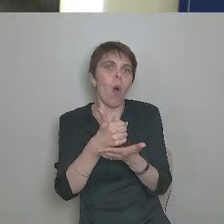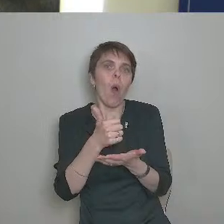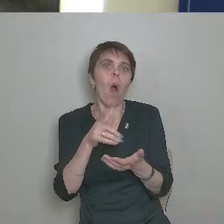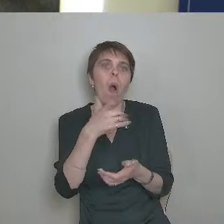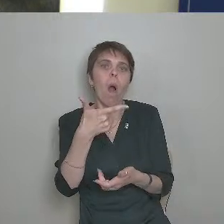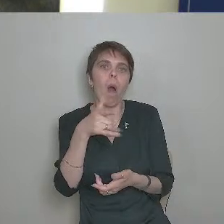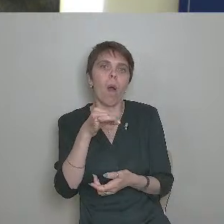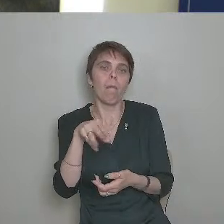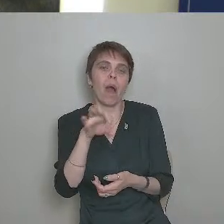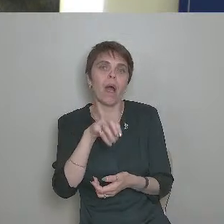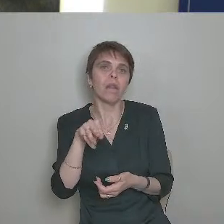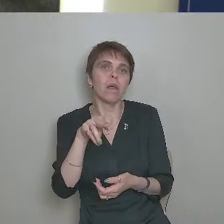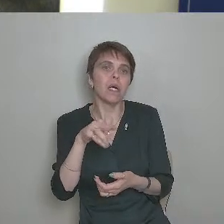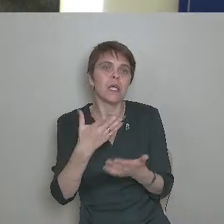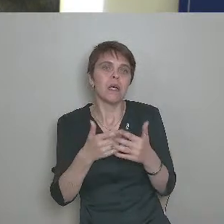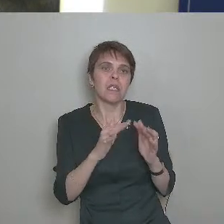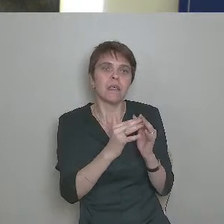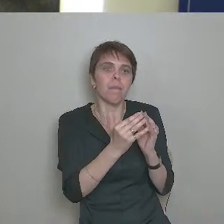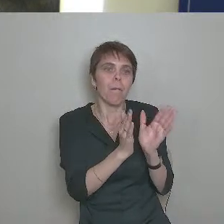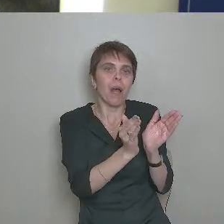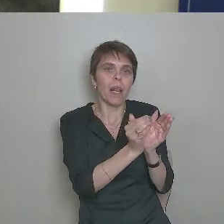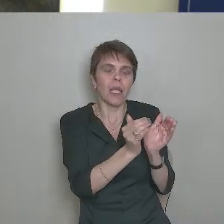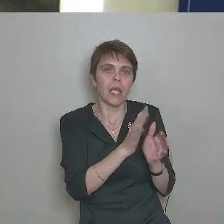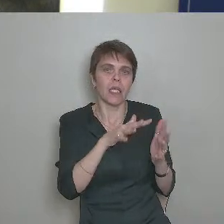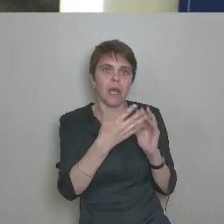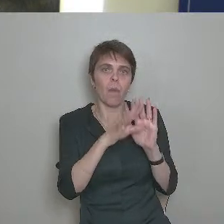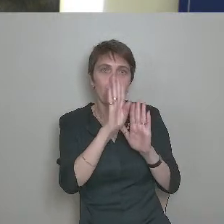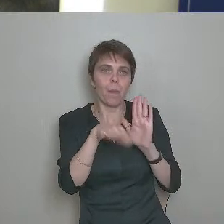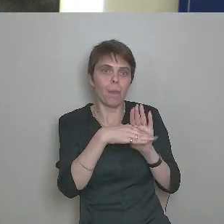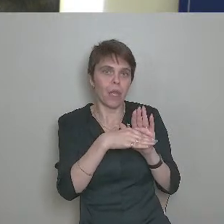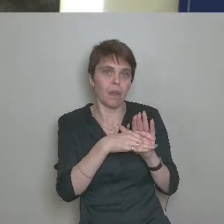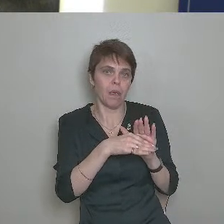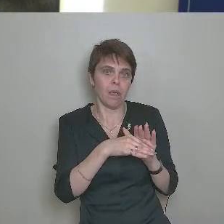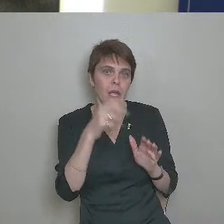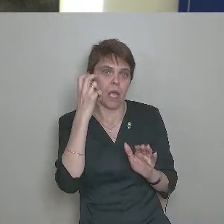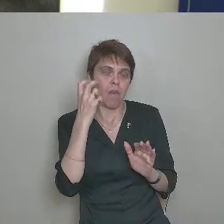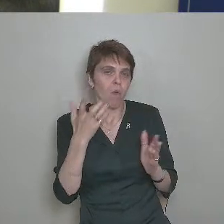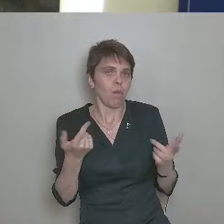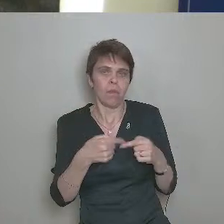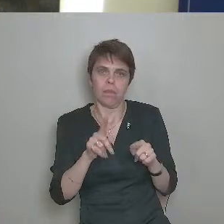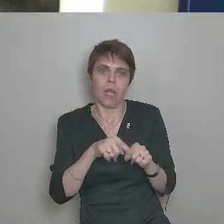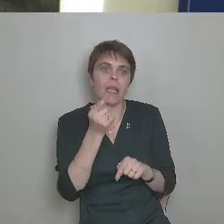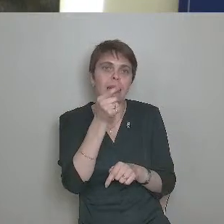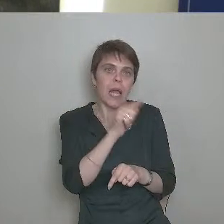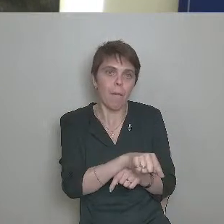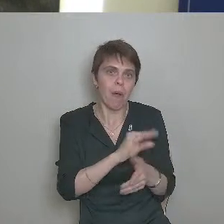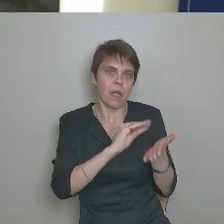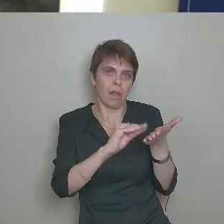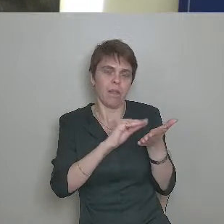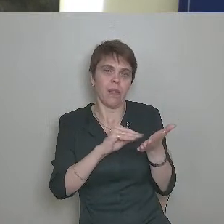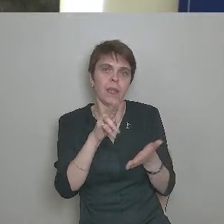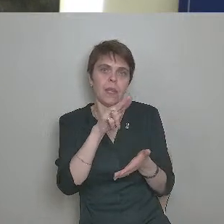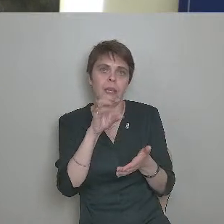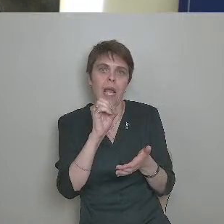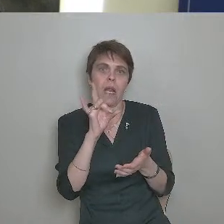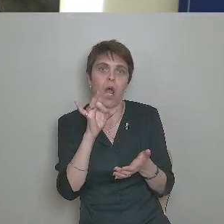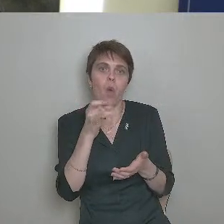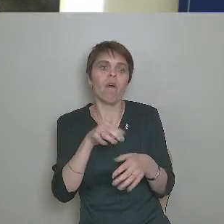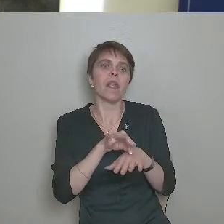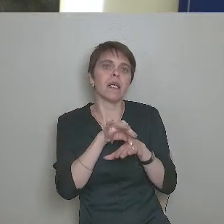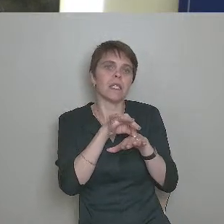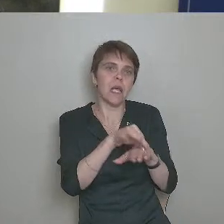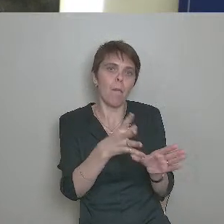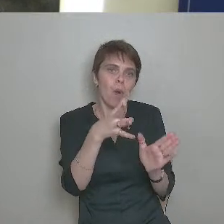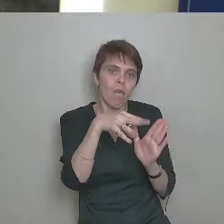proportional. But at the level of the communities, I wouldn't say that the small cities next to Kiev should not